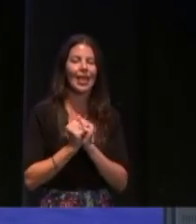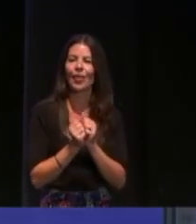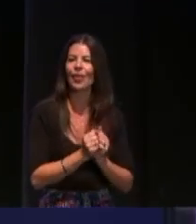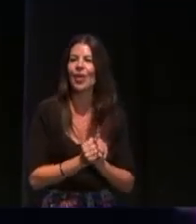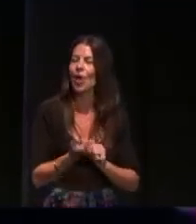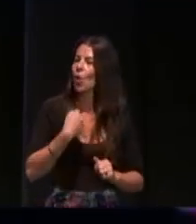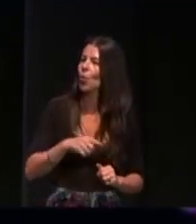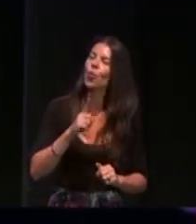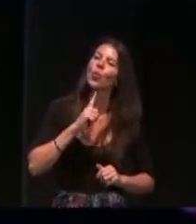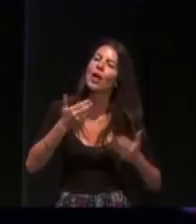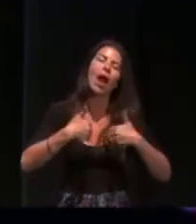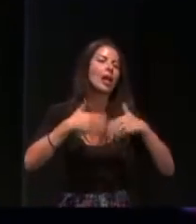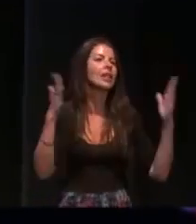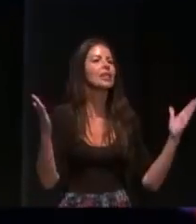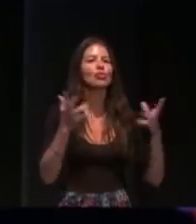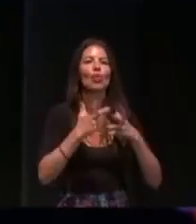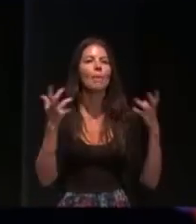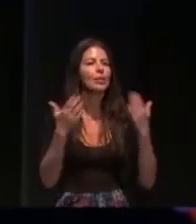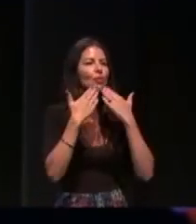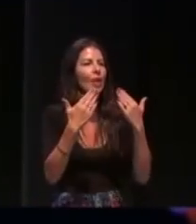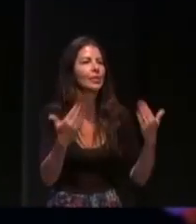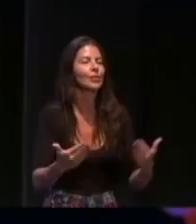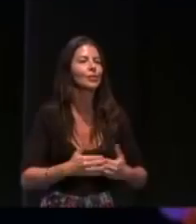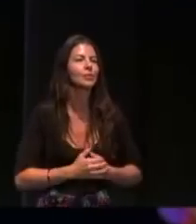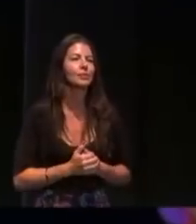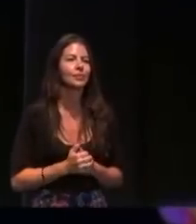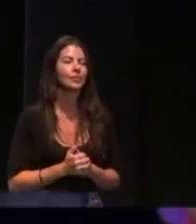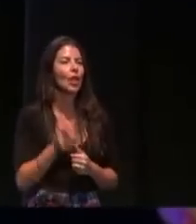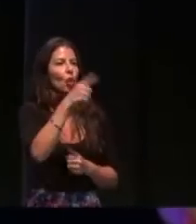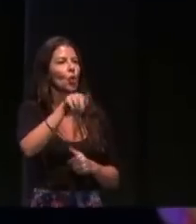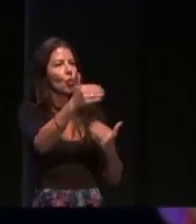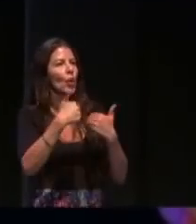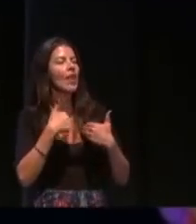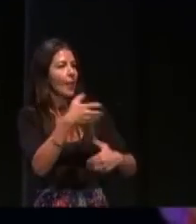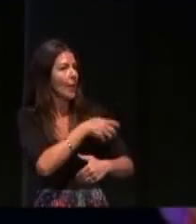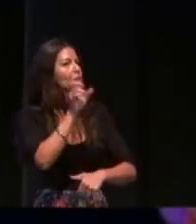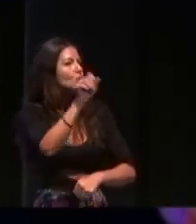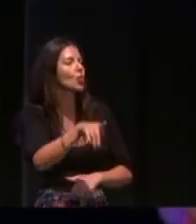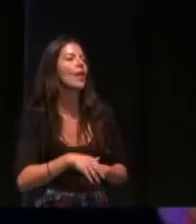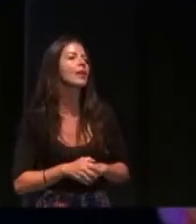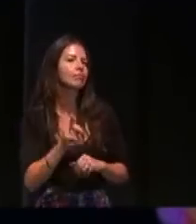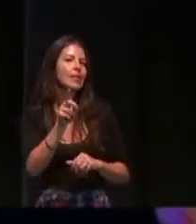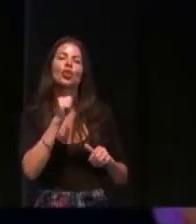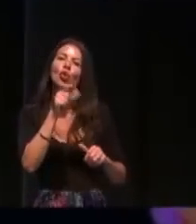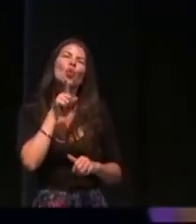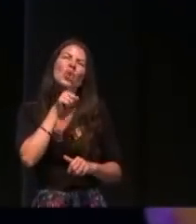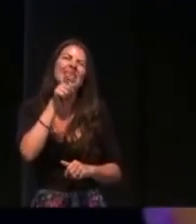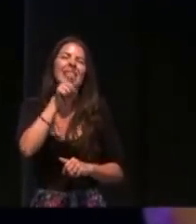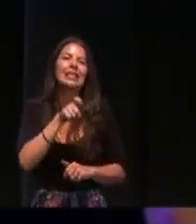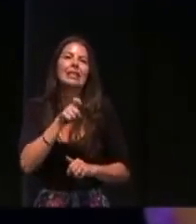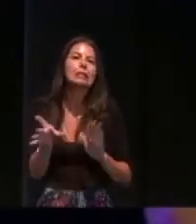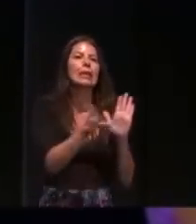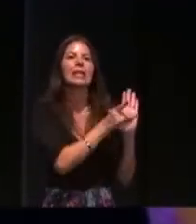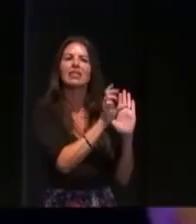And we unleash a tremendous amount of gratitude. You have the power to do this, and you don't have to necessarily